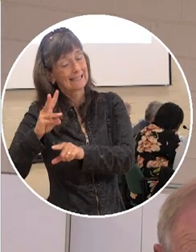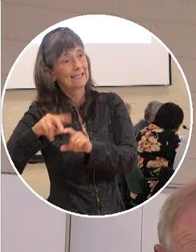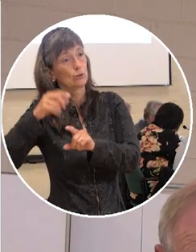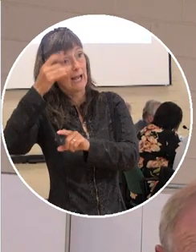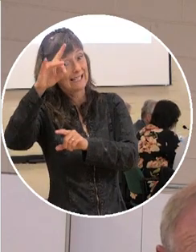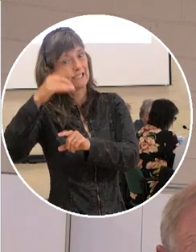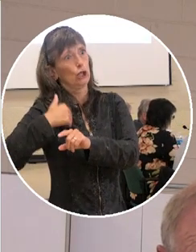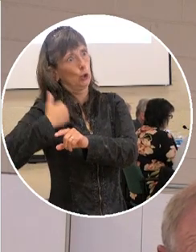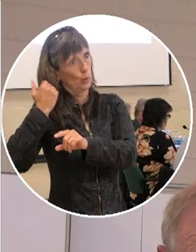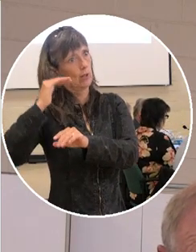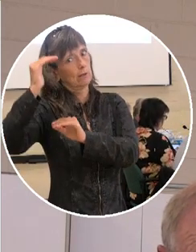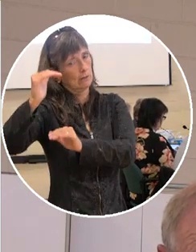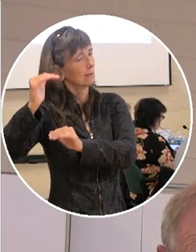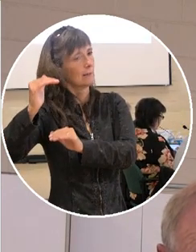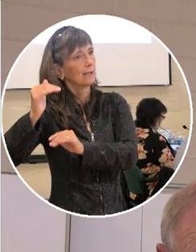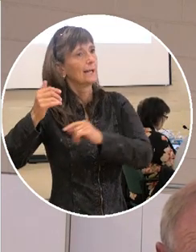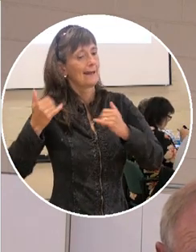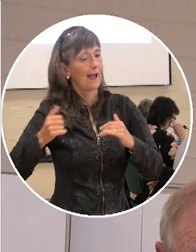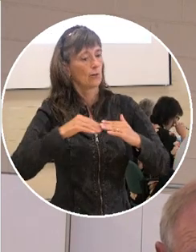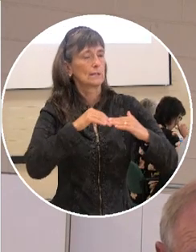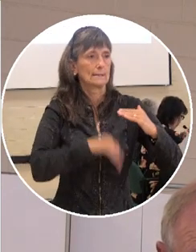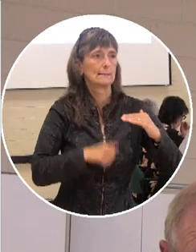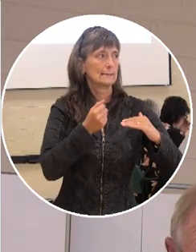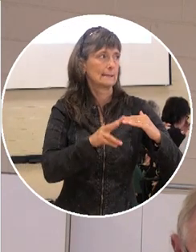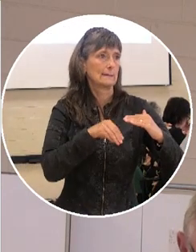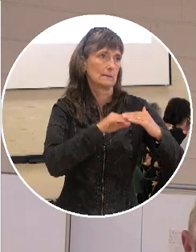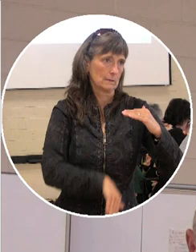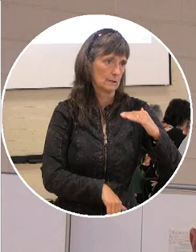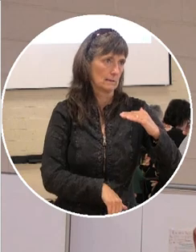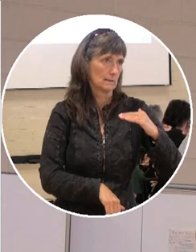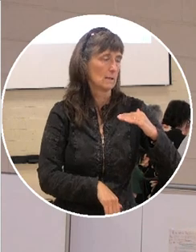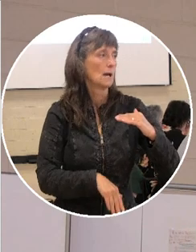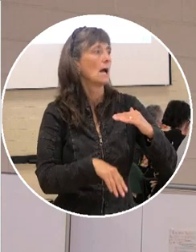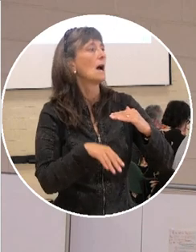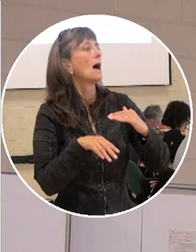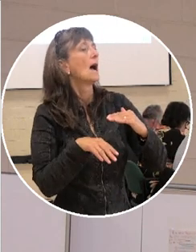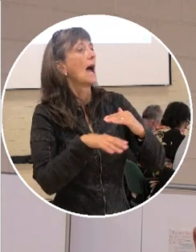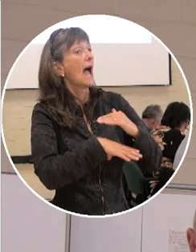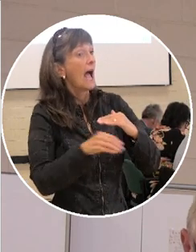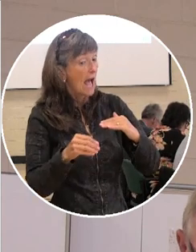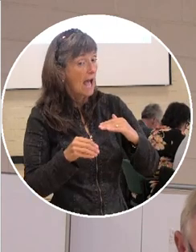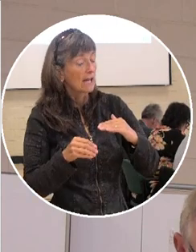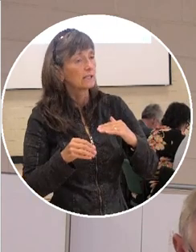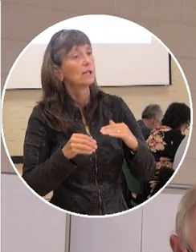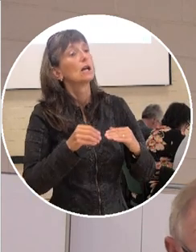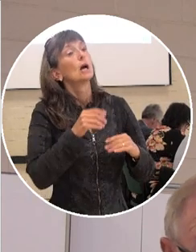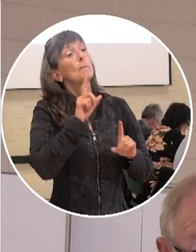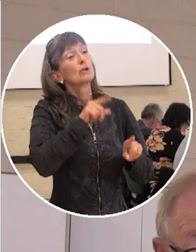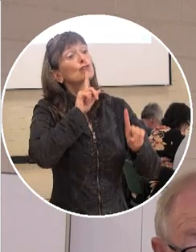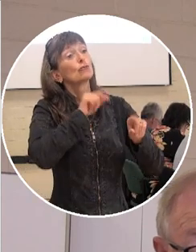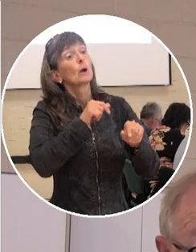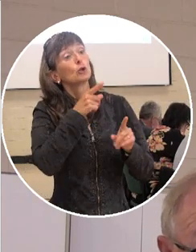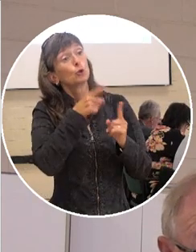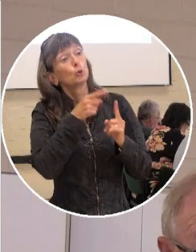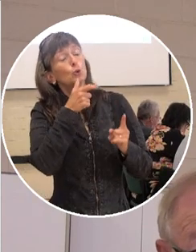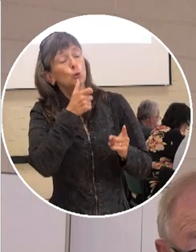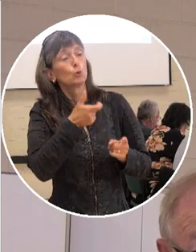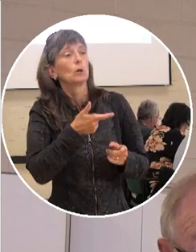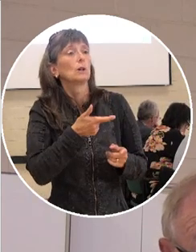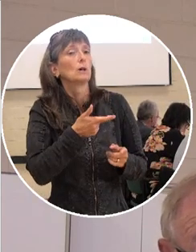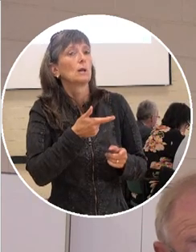18. And reference to reporting to the Associate Director of Education of Programs and Human